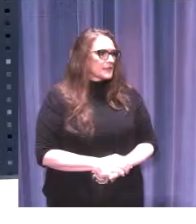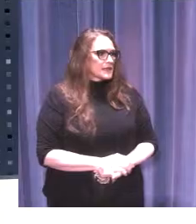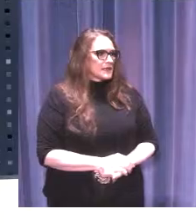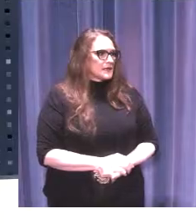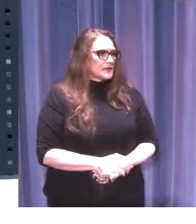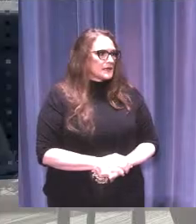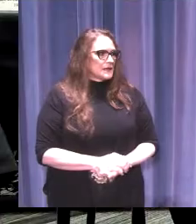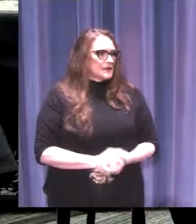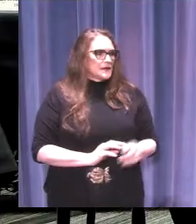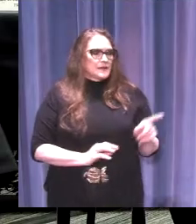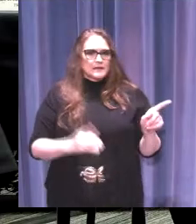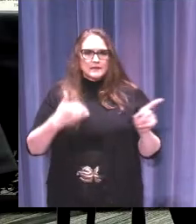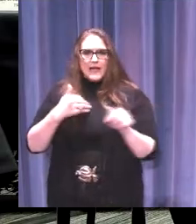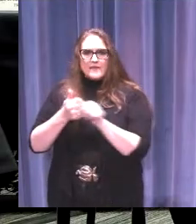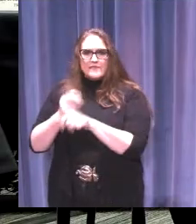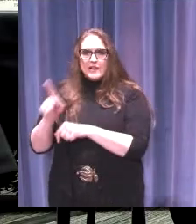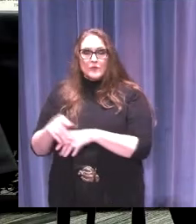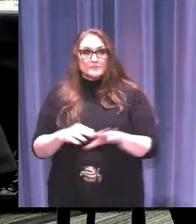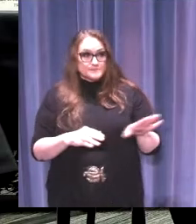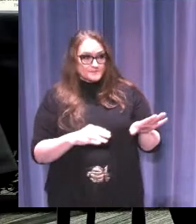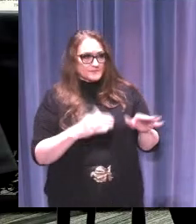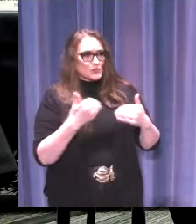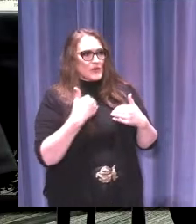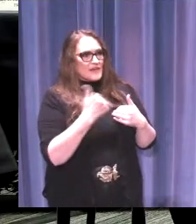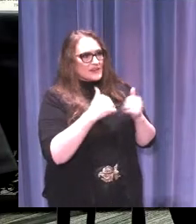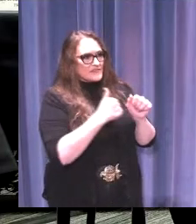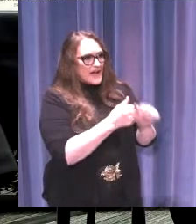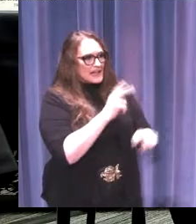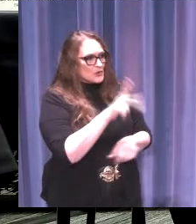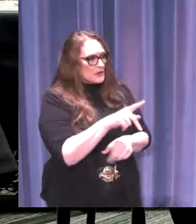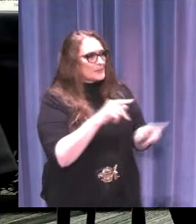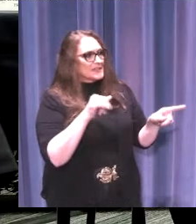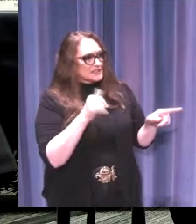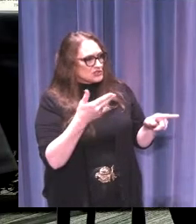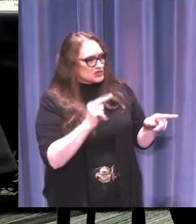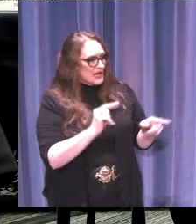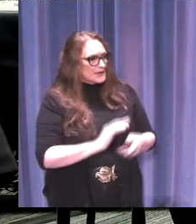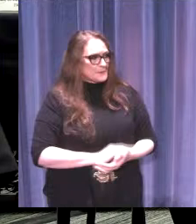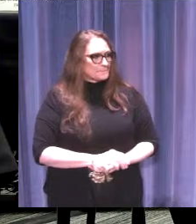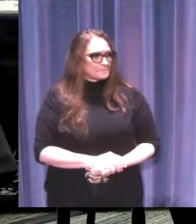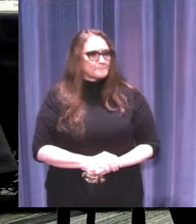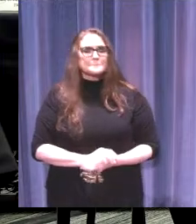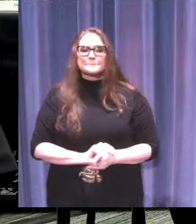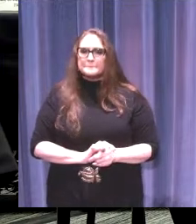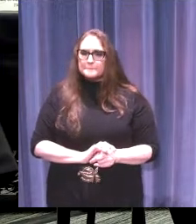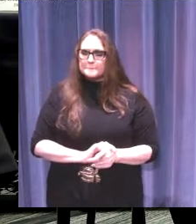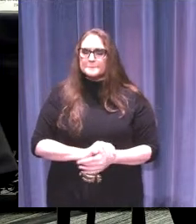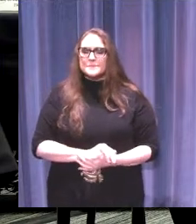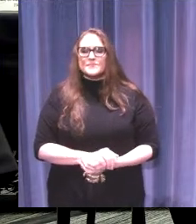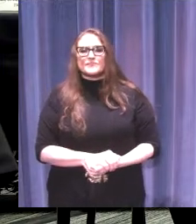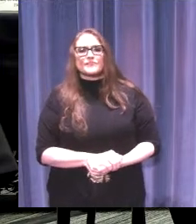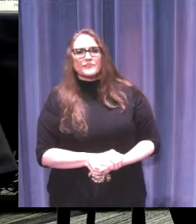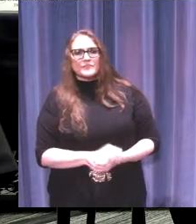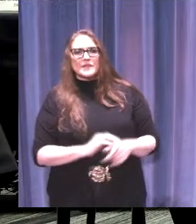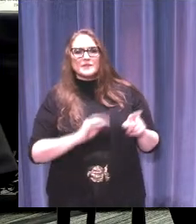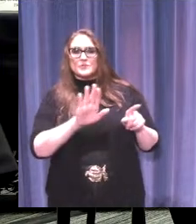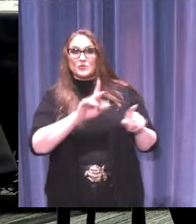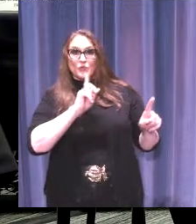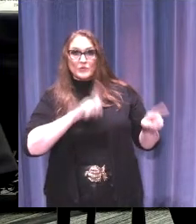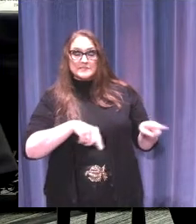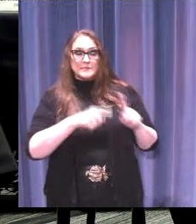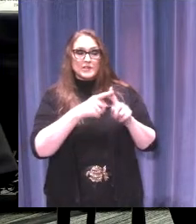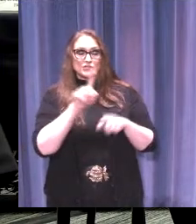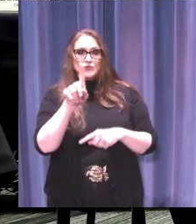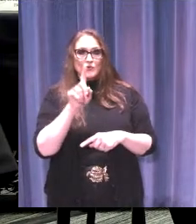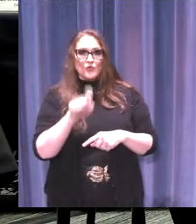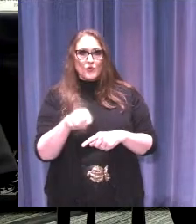I have a follow-on. Do we have any follow-ups? Yes, John. In light of your response to